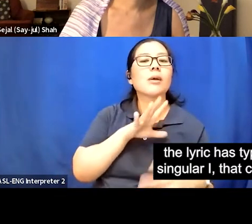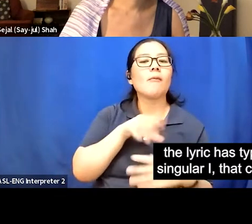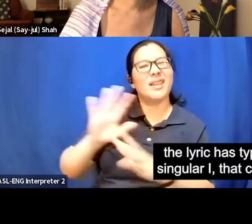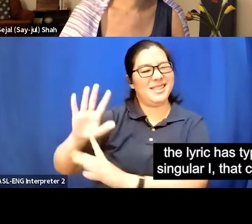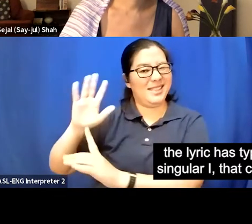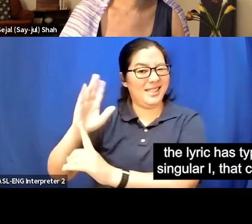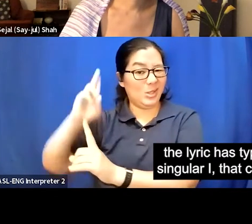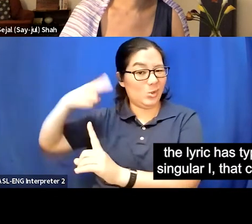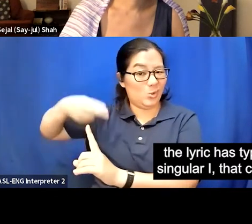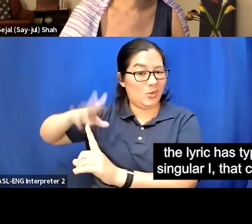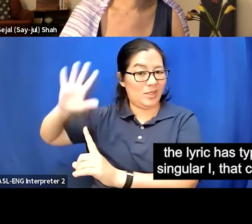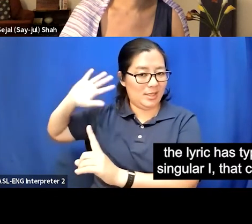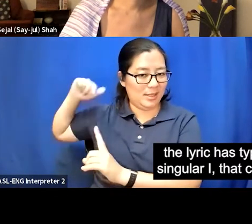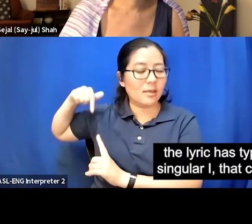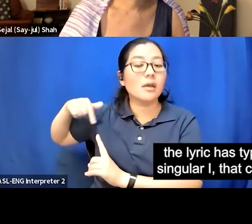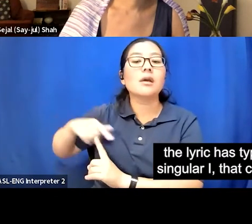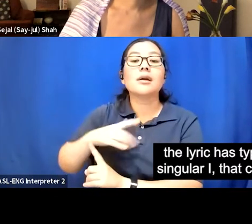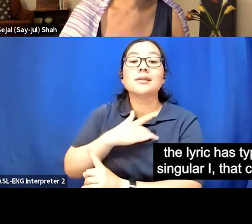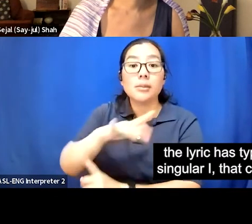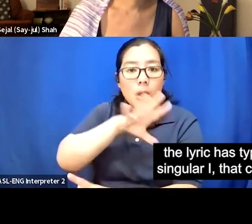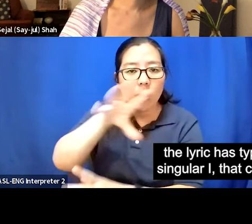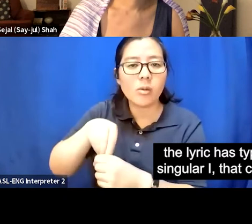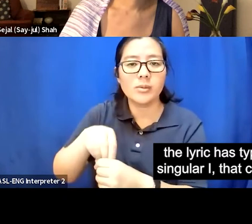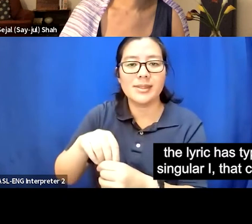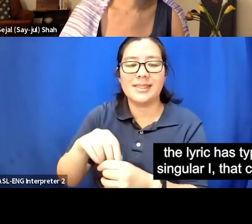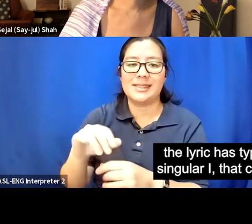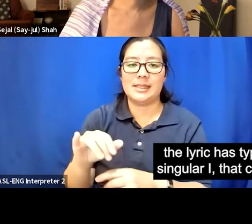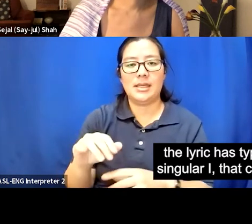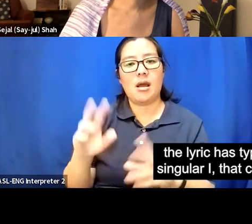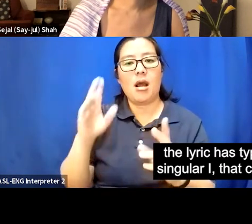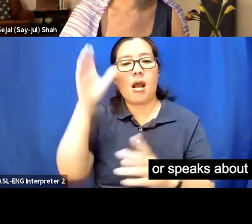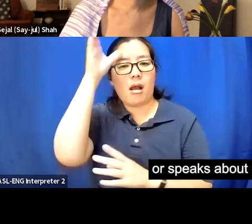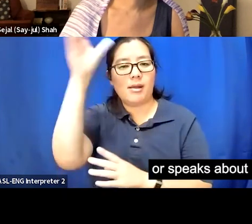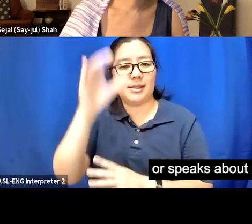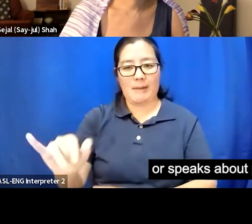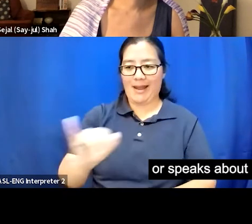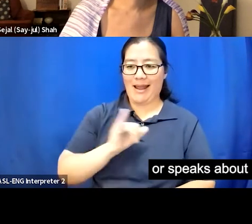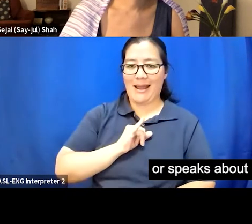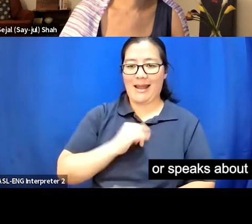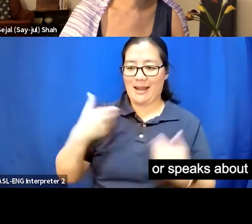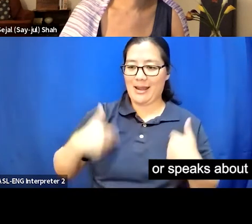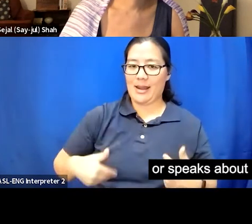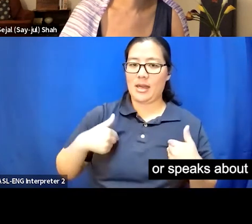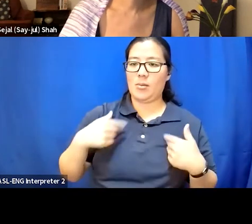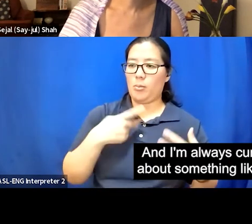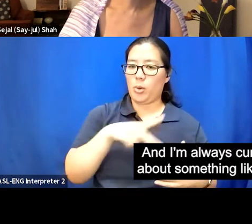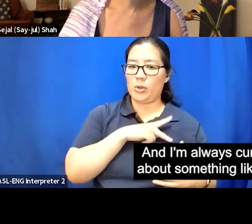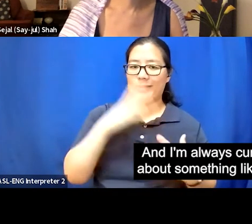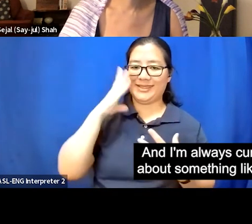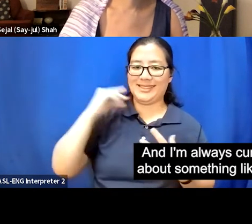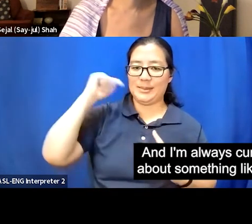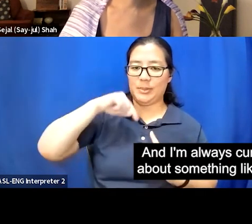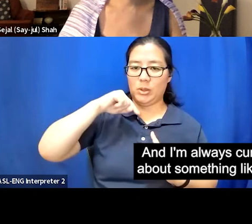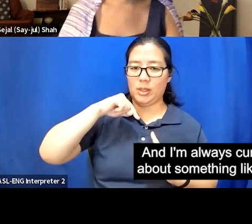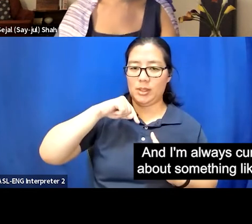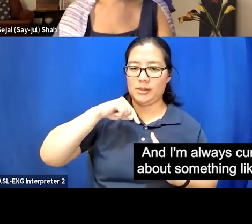least, the lyric is typically involved this singular I that confesses something or speaks about personal experience. And I'm